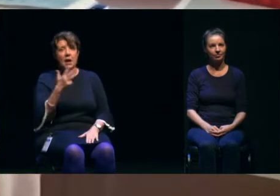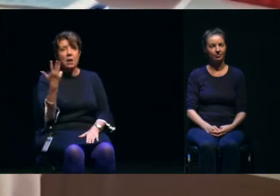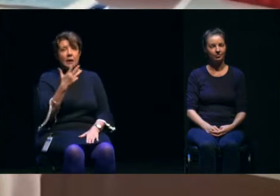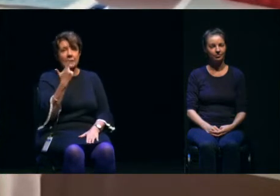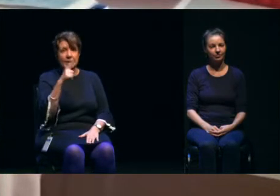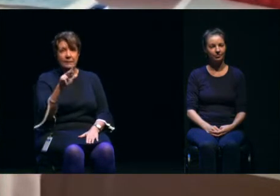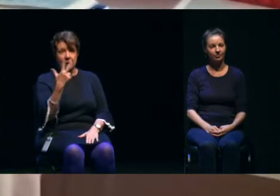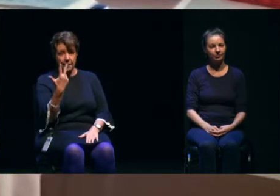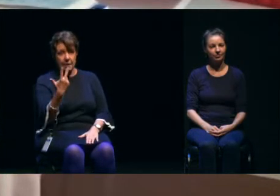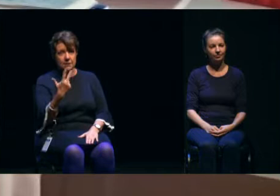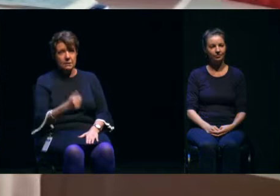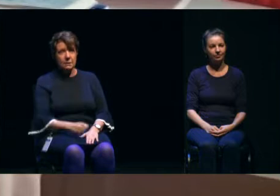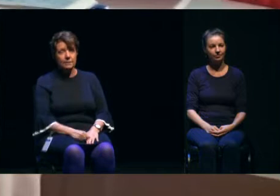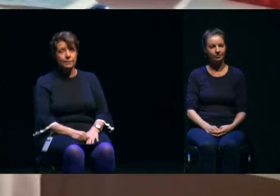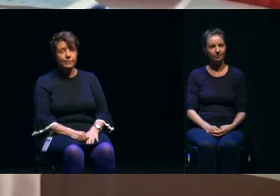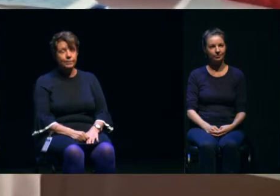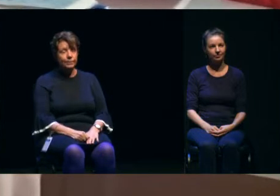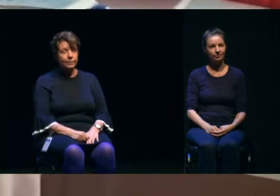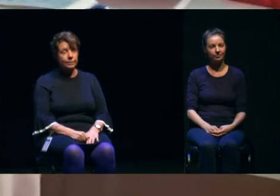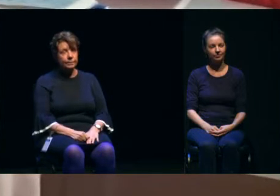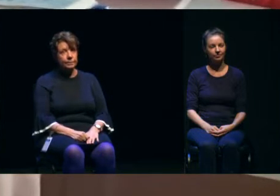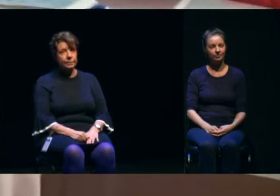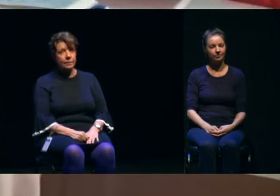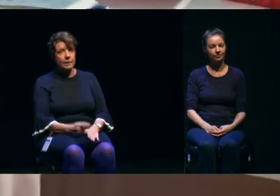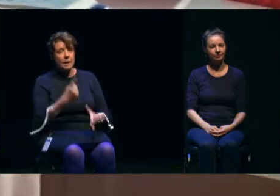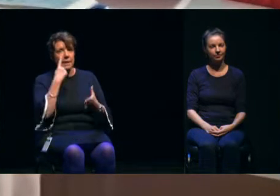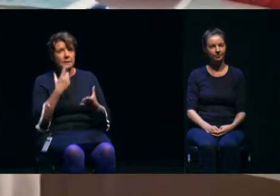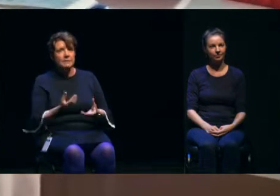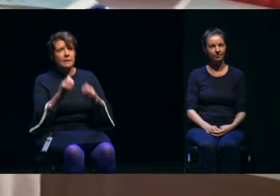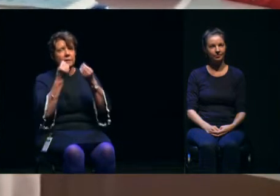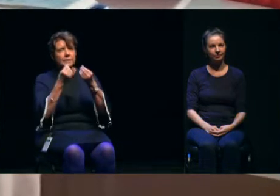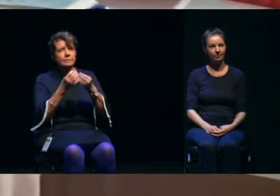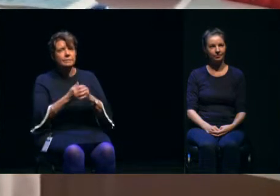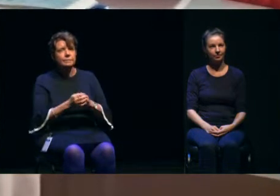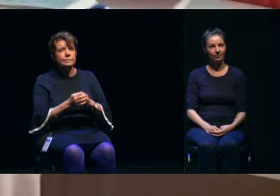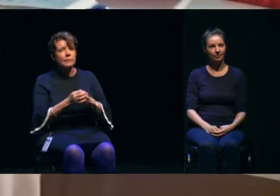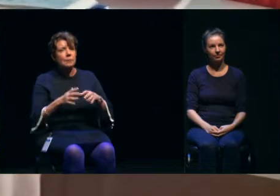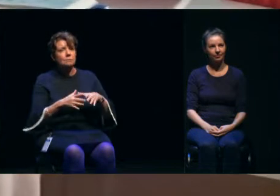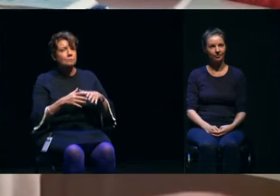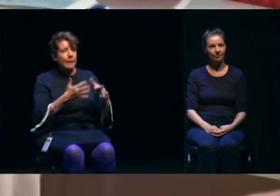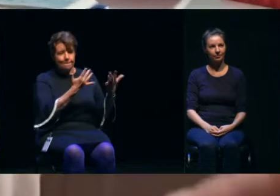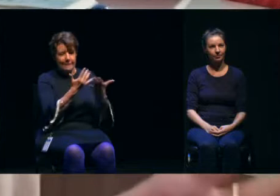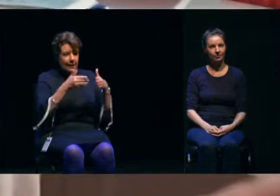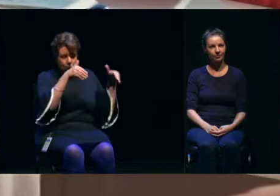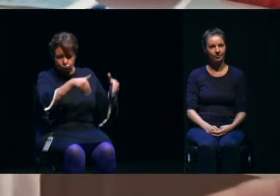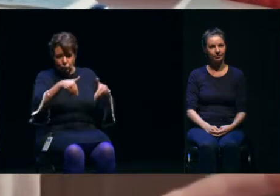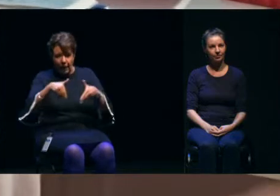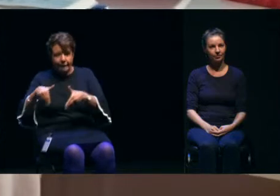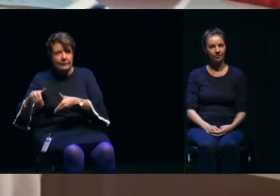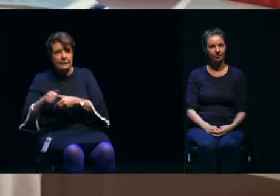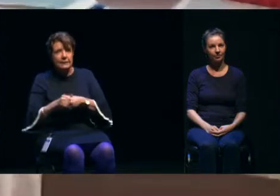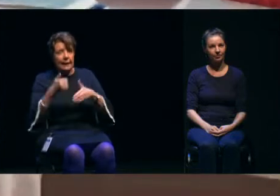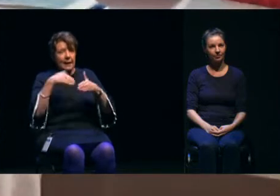1978, they discovered a mass grave inside an